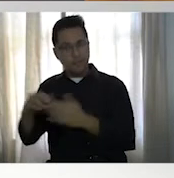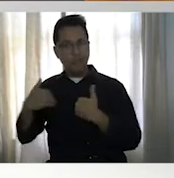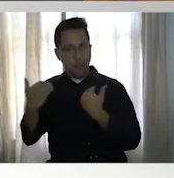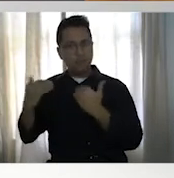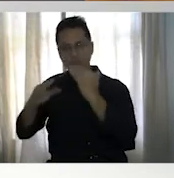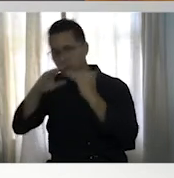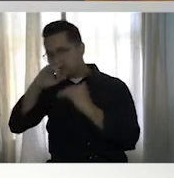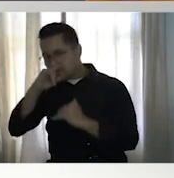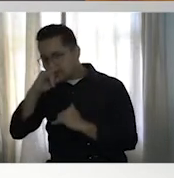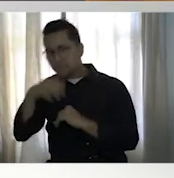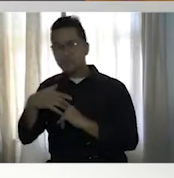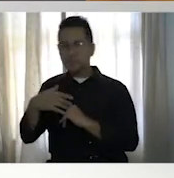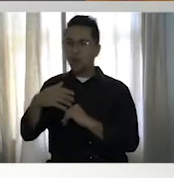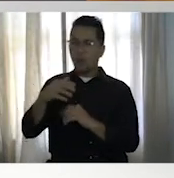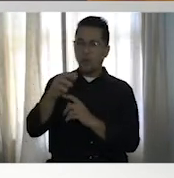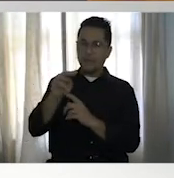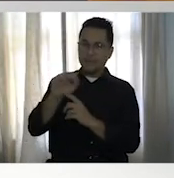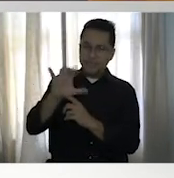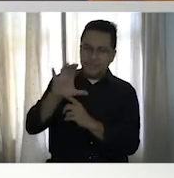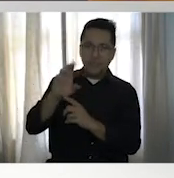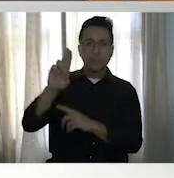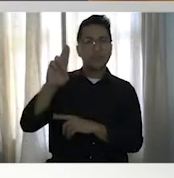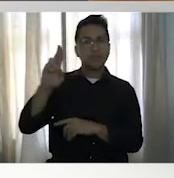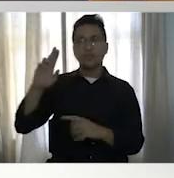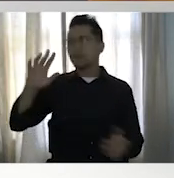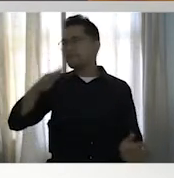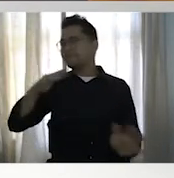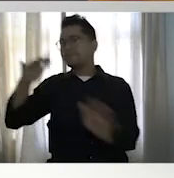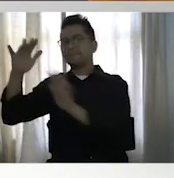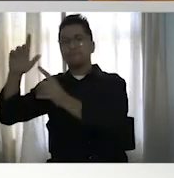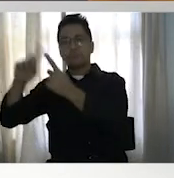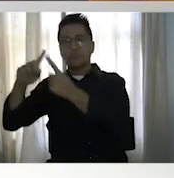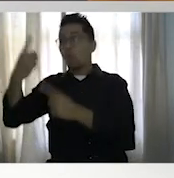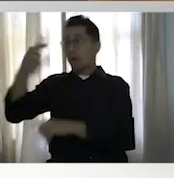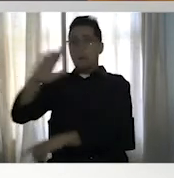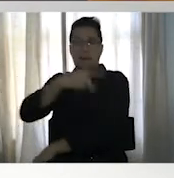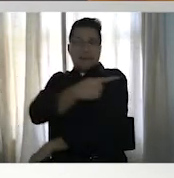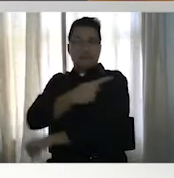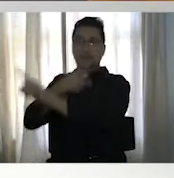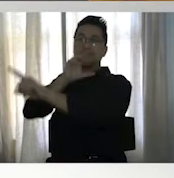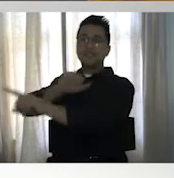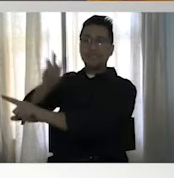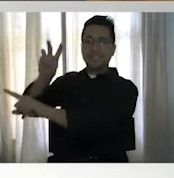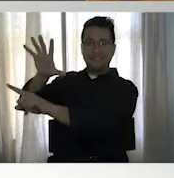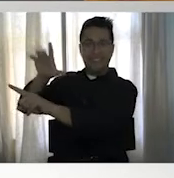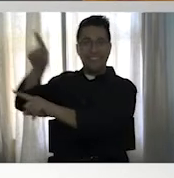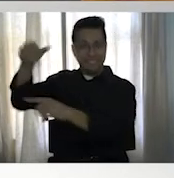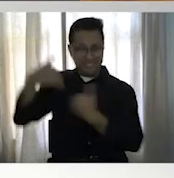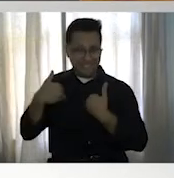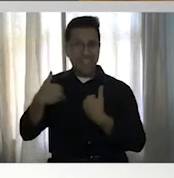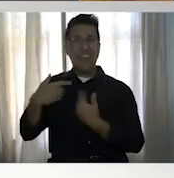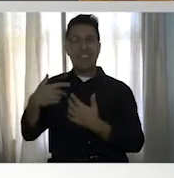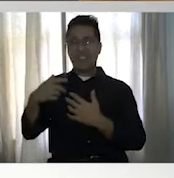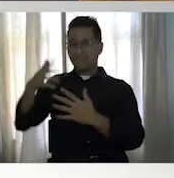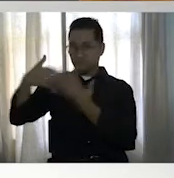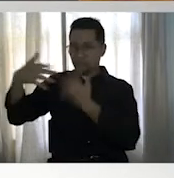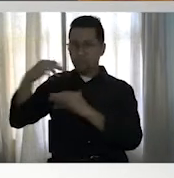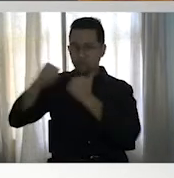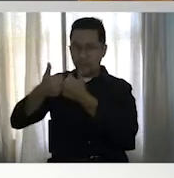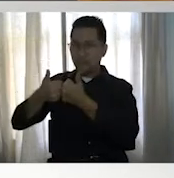way up to one of my patients was 65 years old and having social challenges in his retirement community.